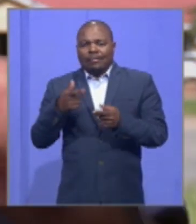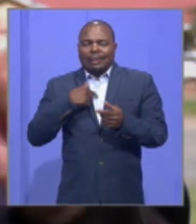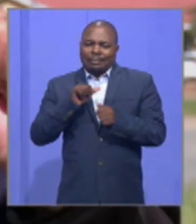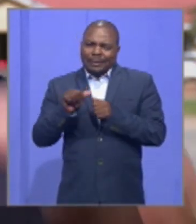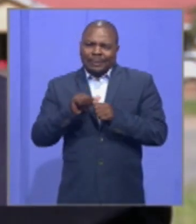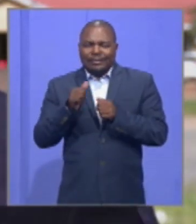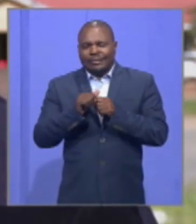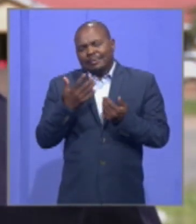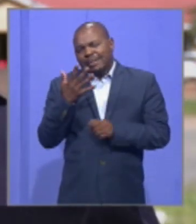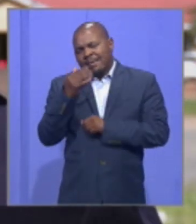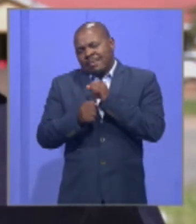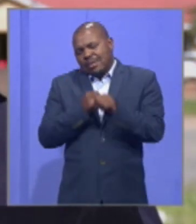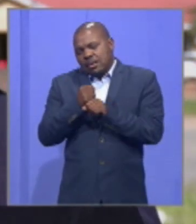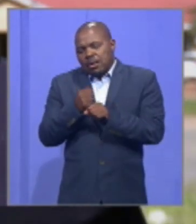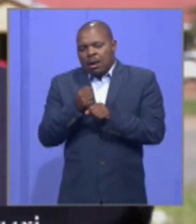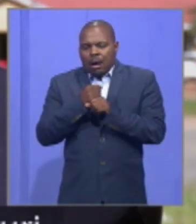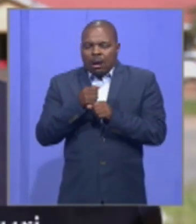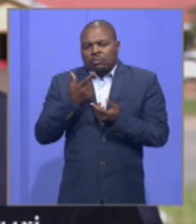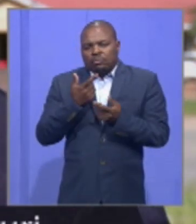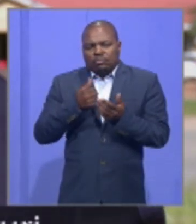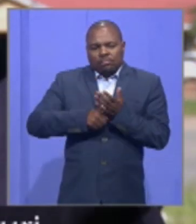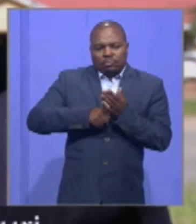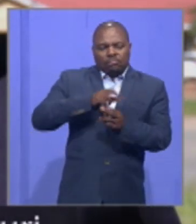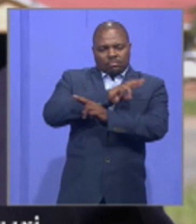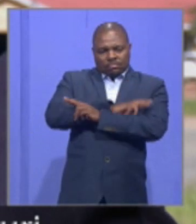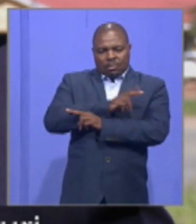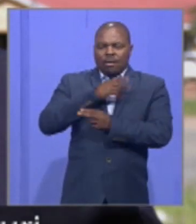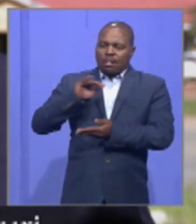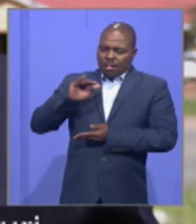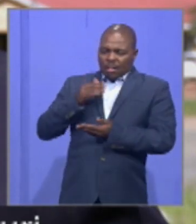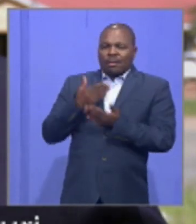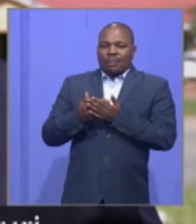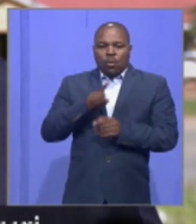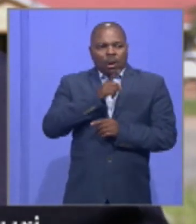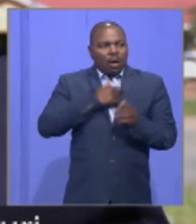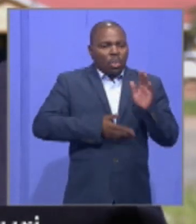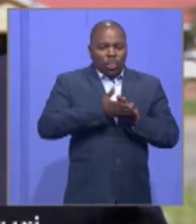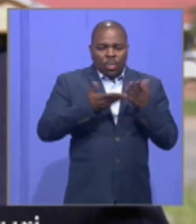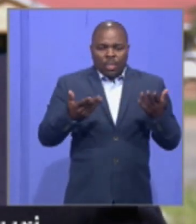gae at least ke na le sente nyana se ke se jang e seng hela ke tsama hela ka gore